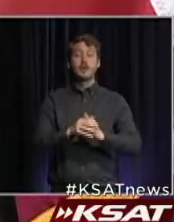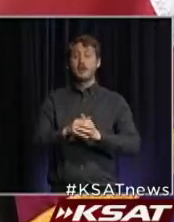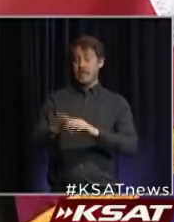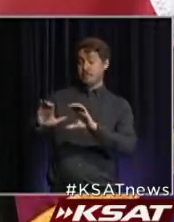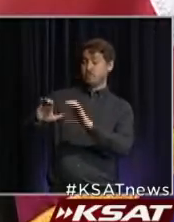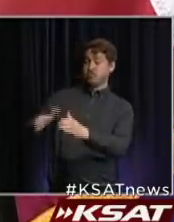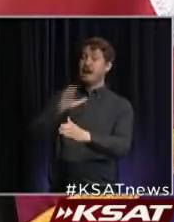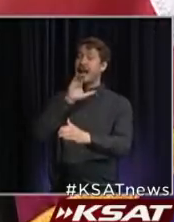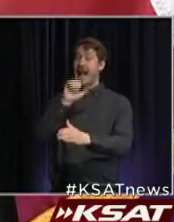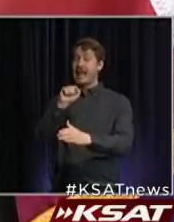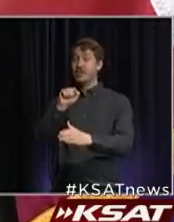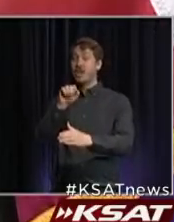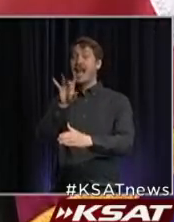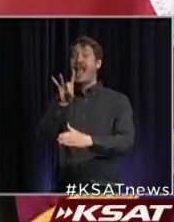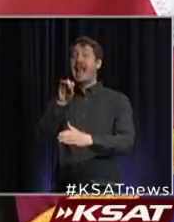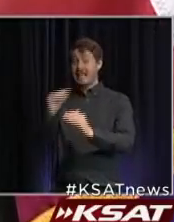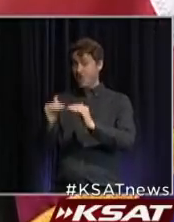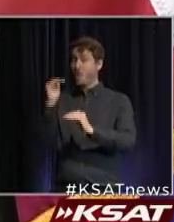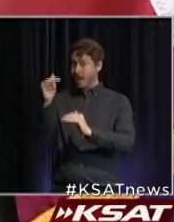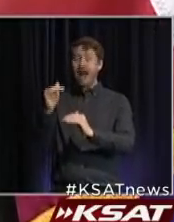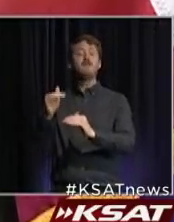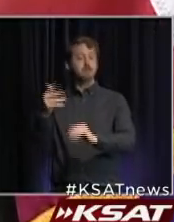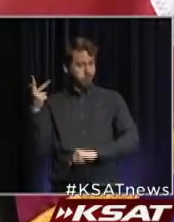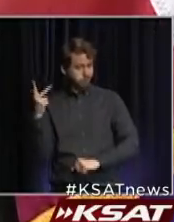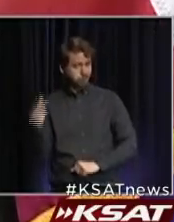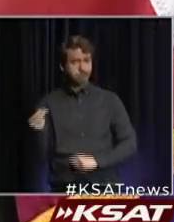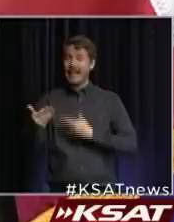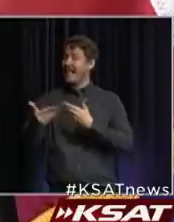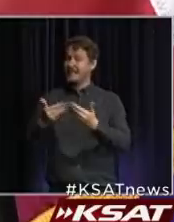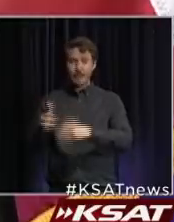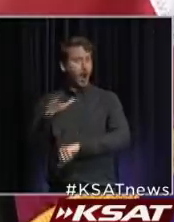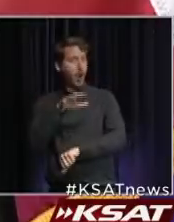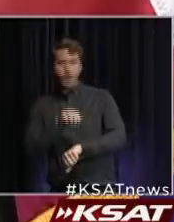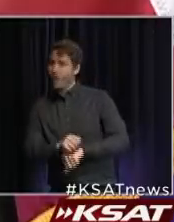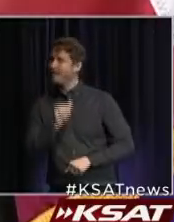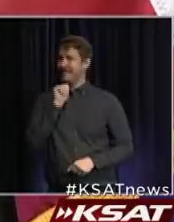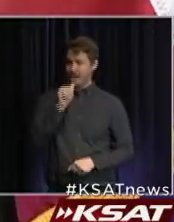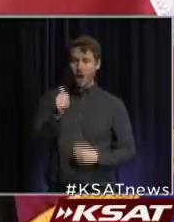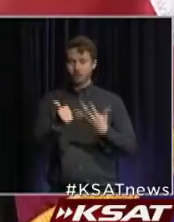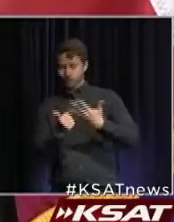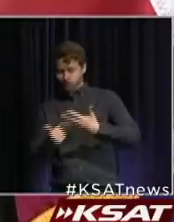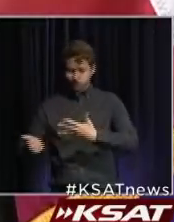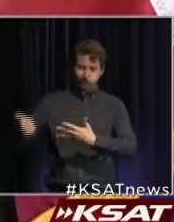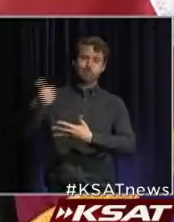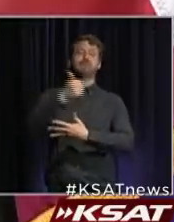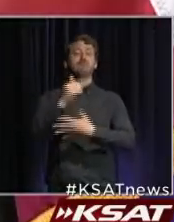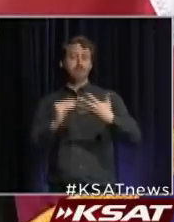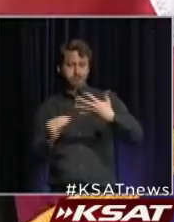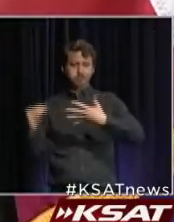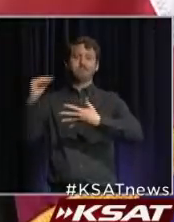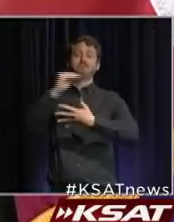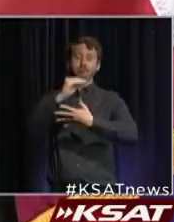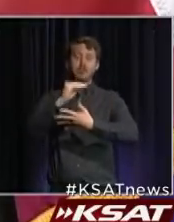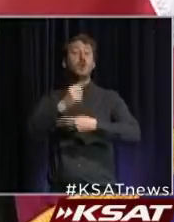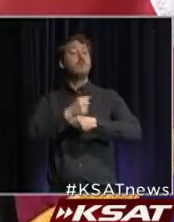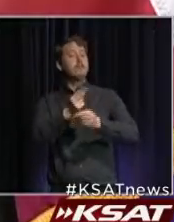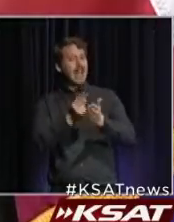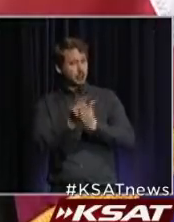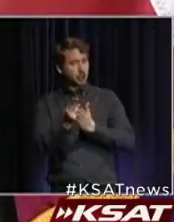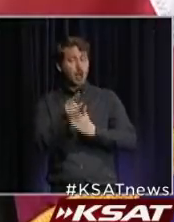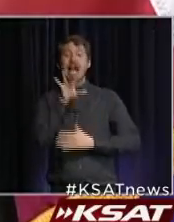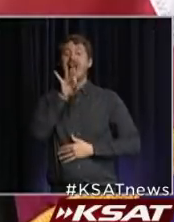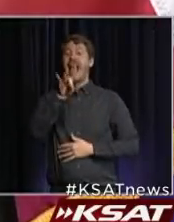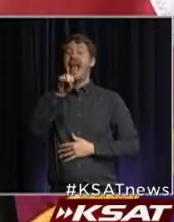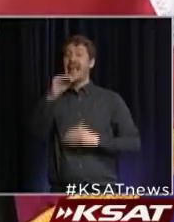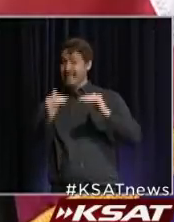for vaccination, whether or not they have an appointment, by immediately moving them to the front of the line. This will ensure vaccination of anyone 80 and